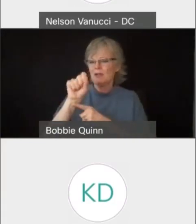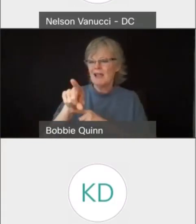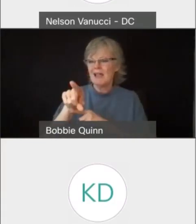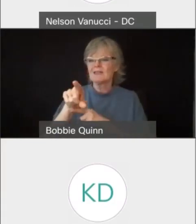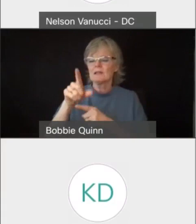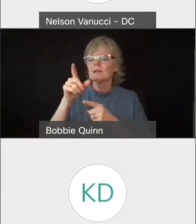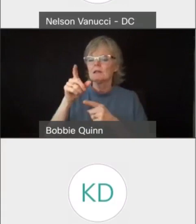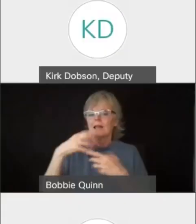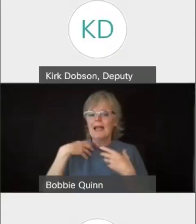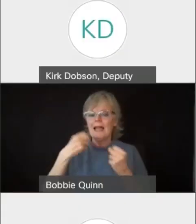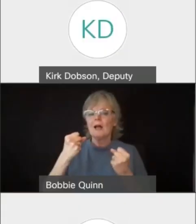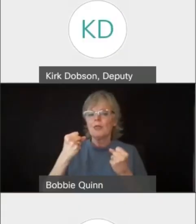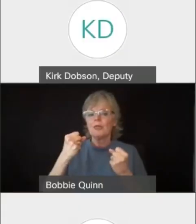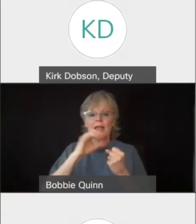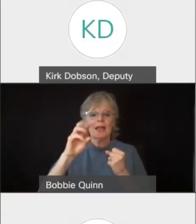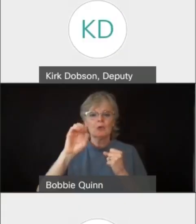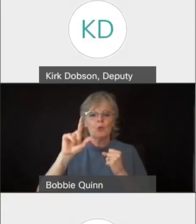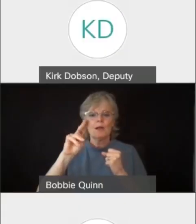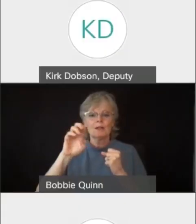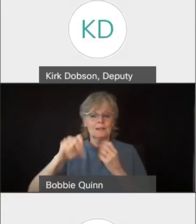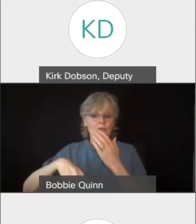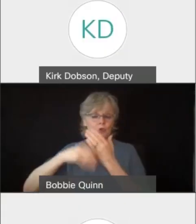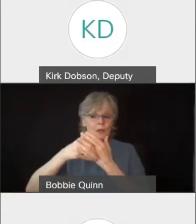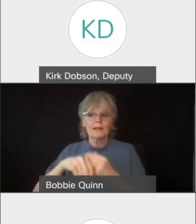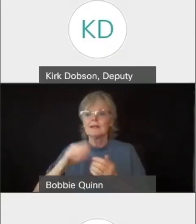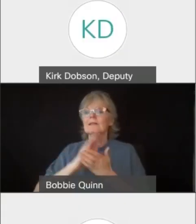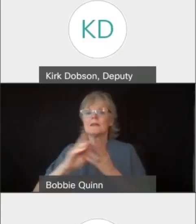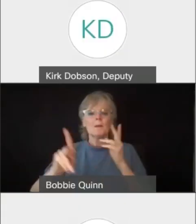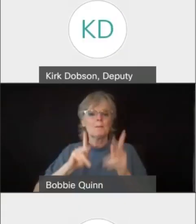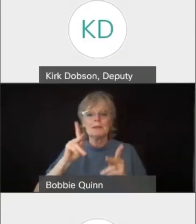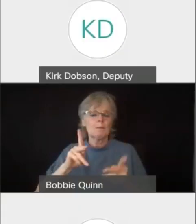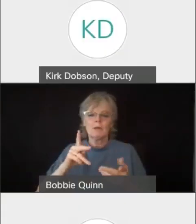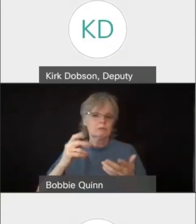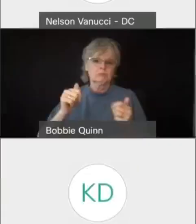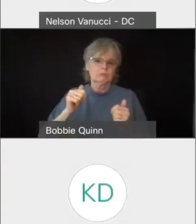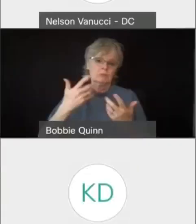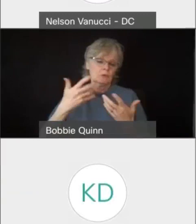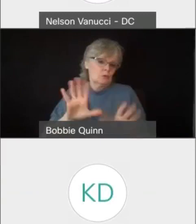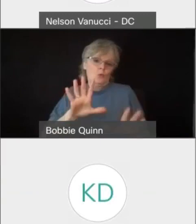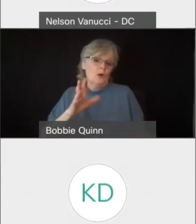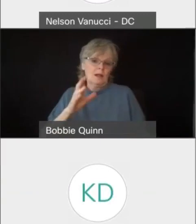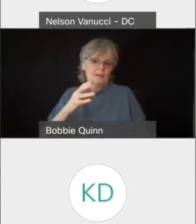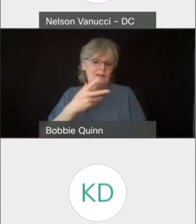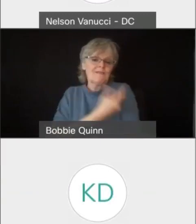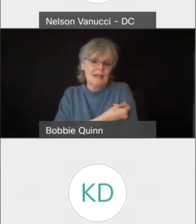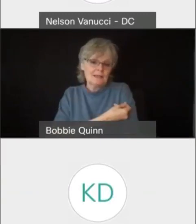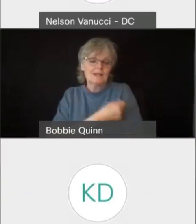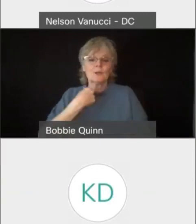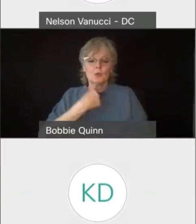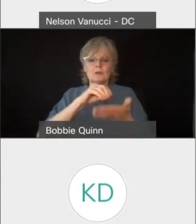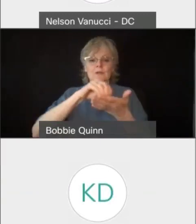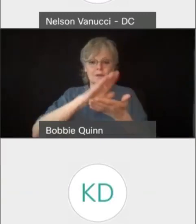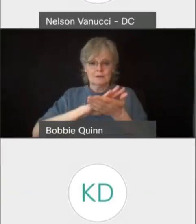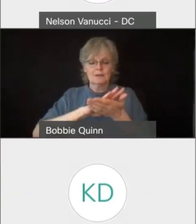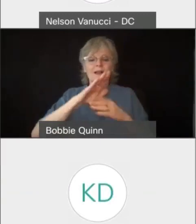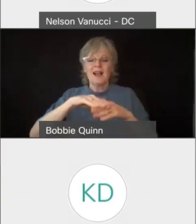added. So there are people who don't subscribe to vaccines, and we do document that on a